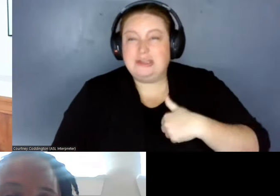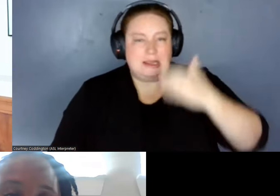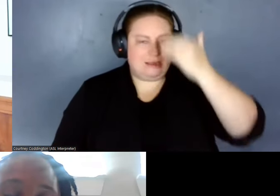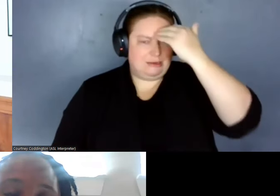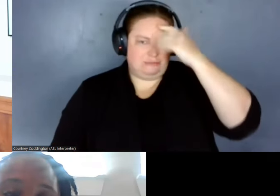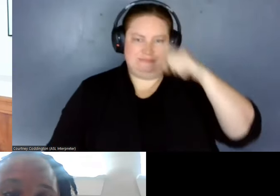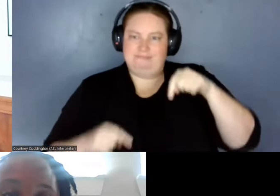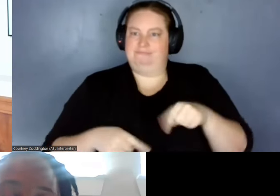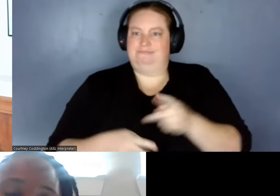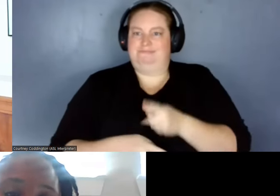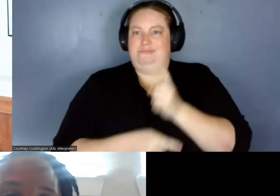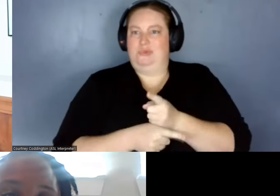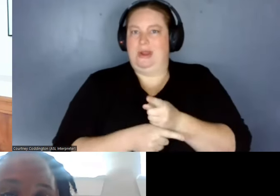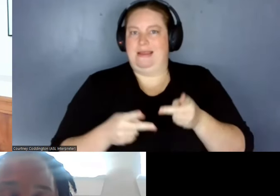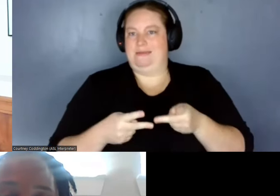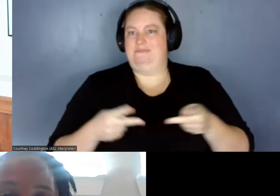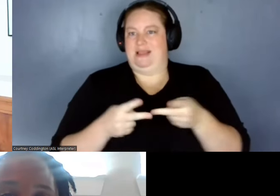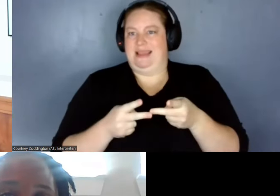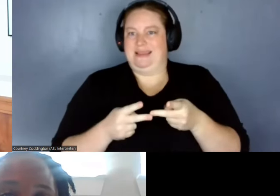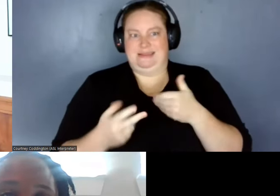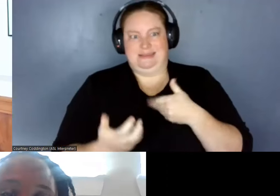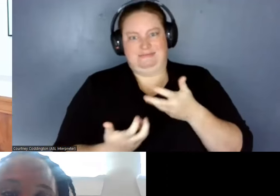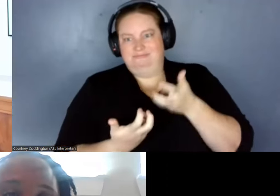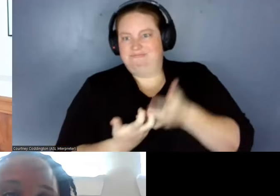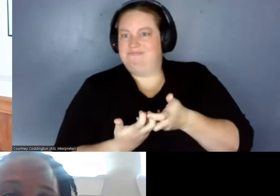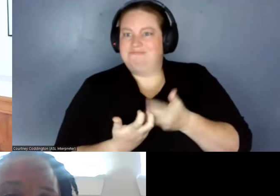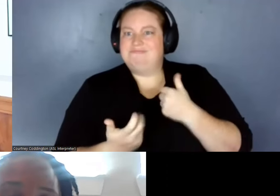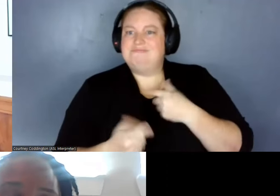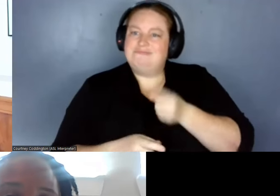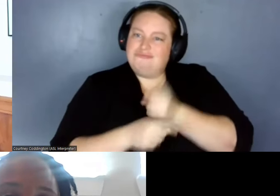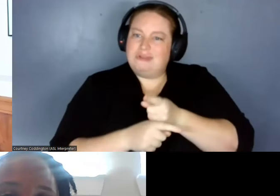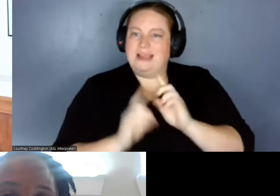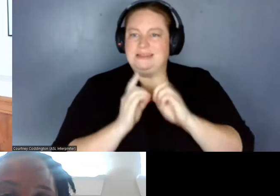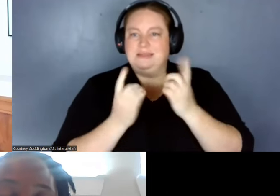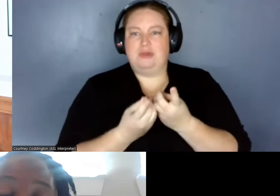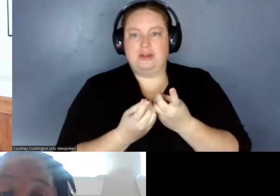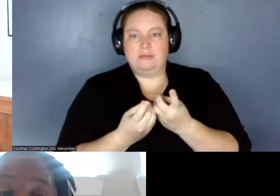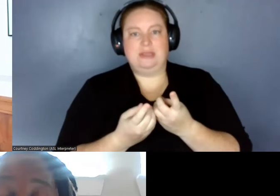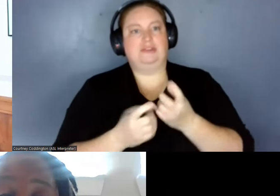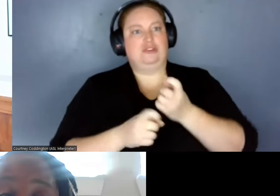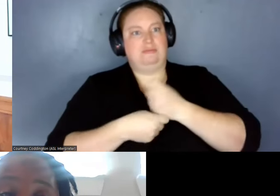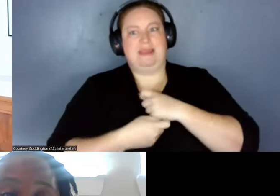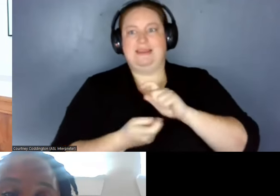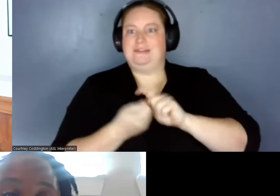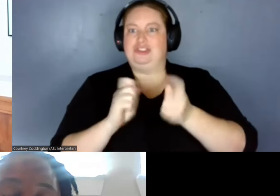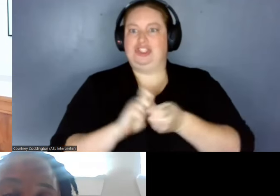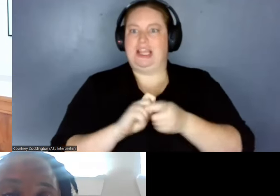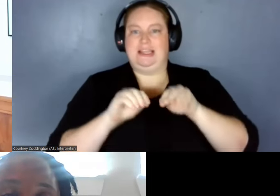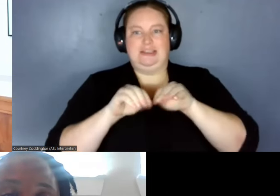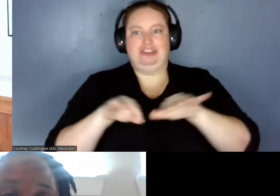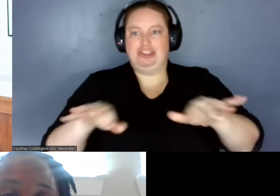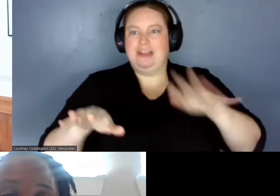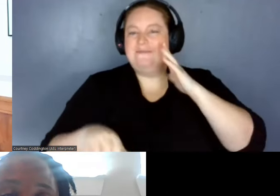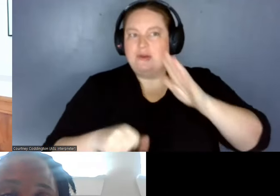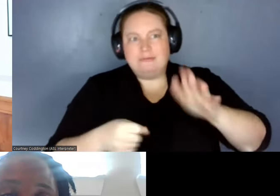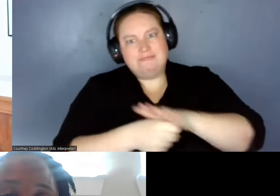place. And I am with the right department to make the change for the better and for the nation.